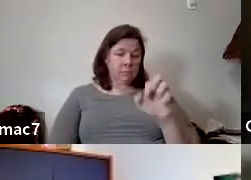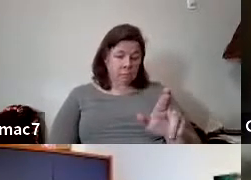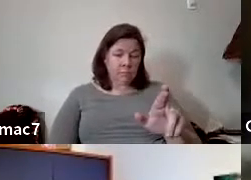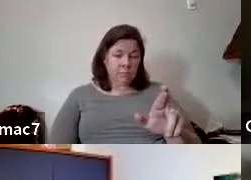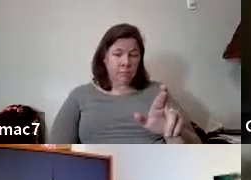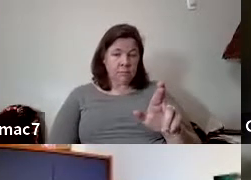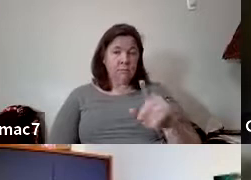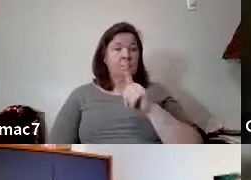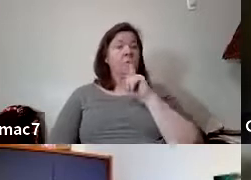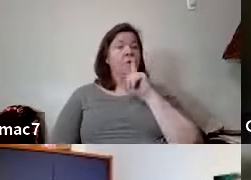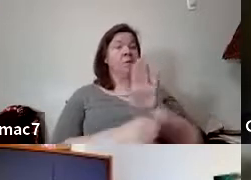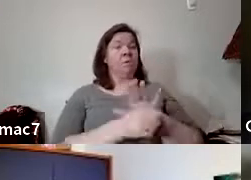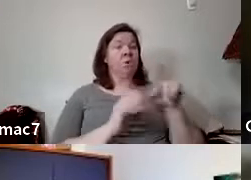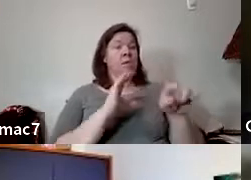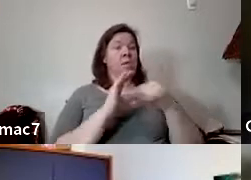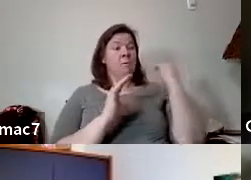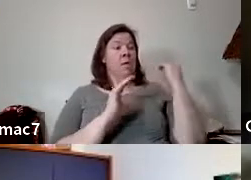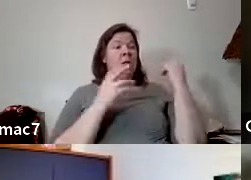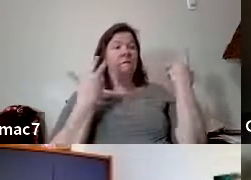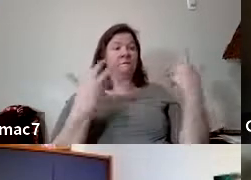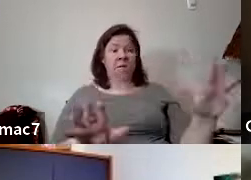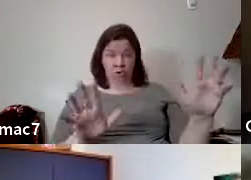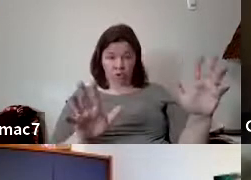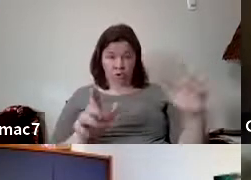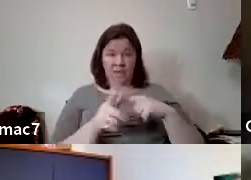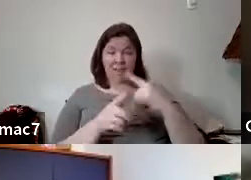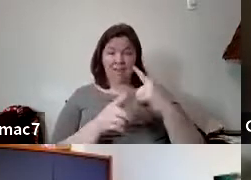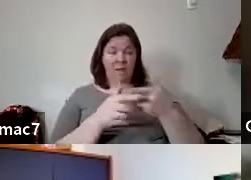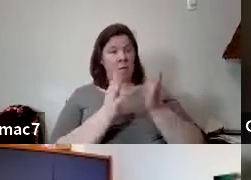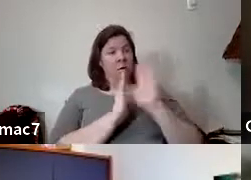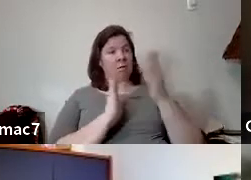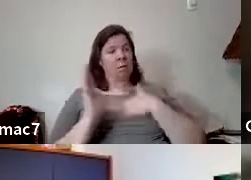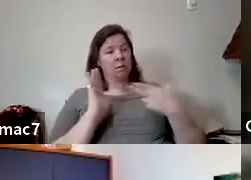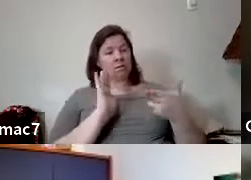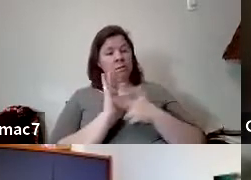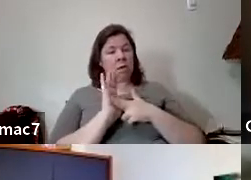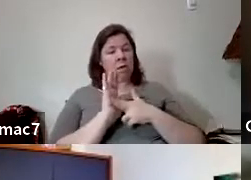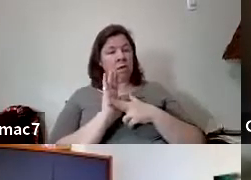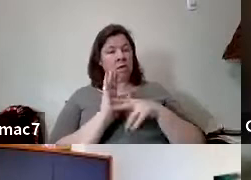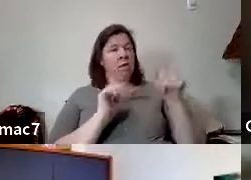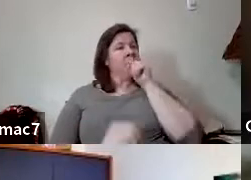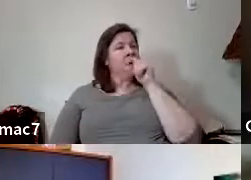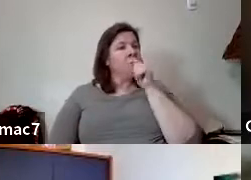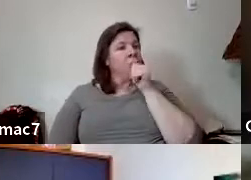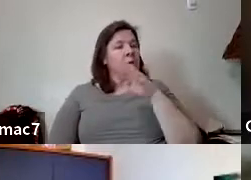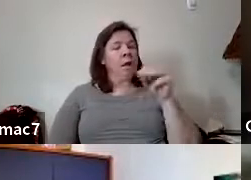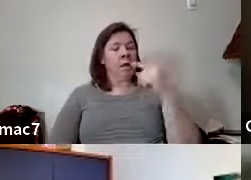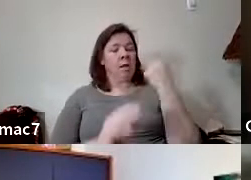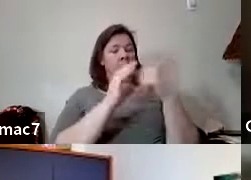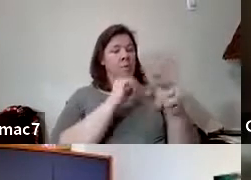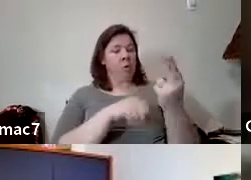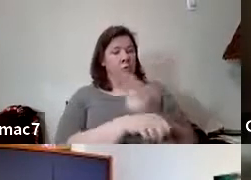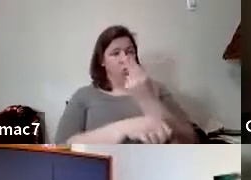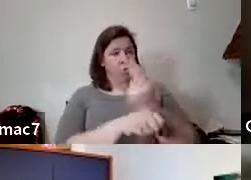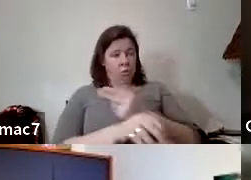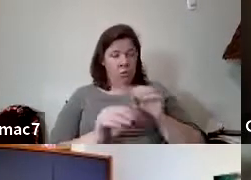account. Once that verification is done, ask them to please give you their password and the email that they used,